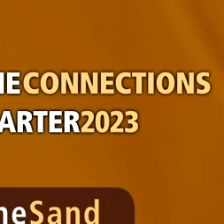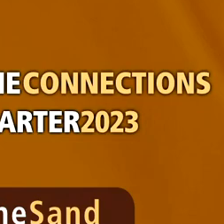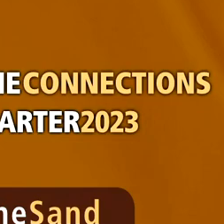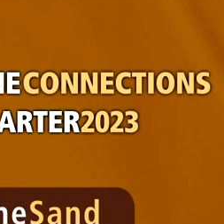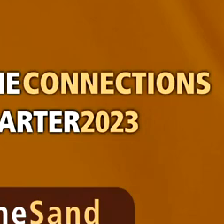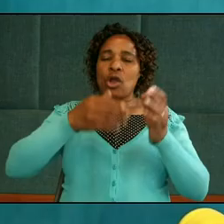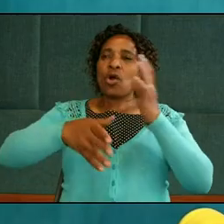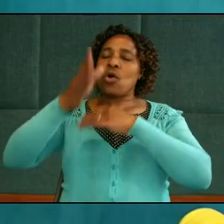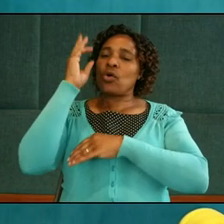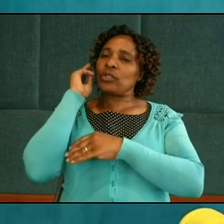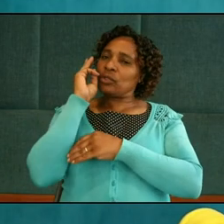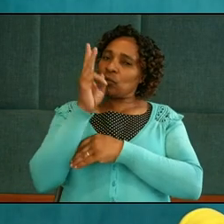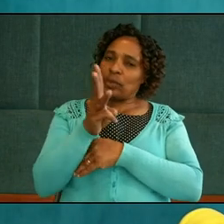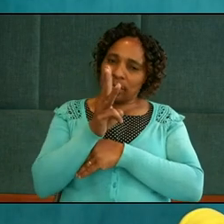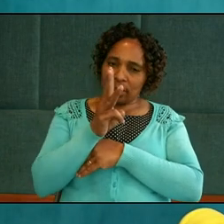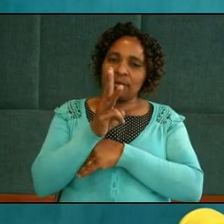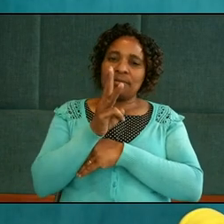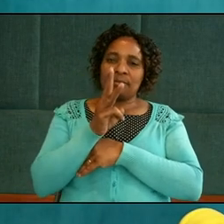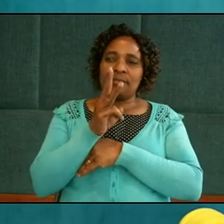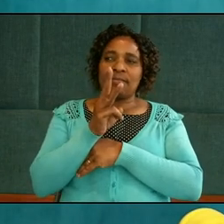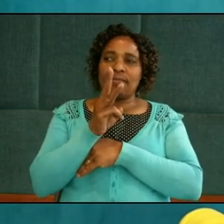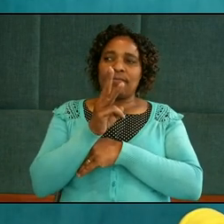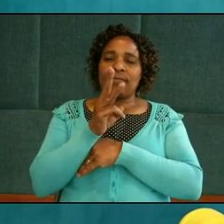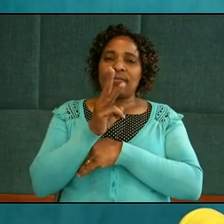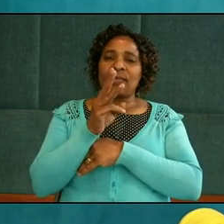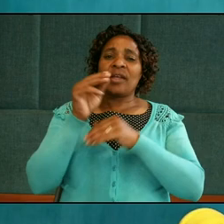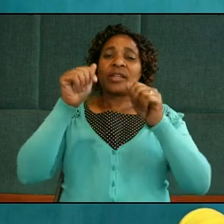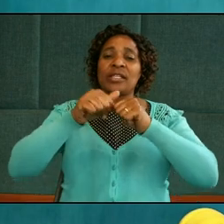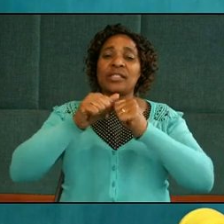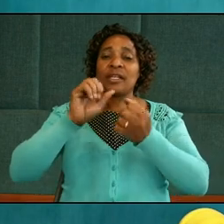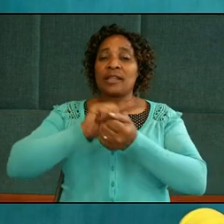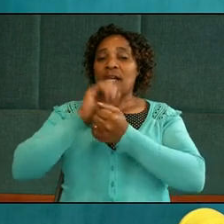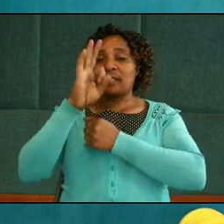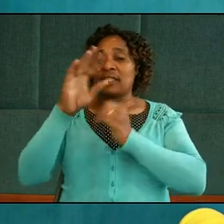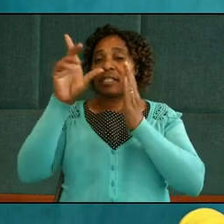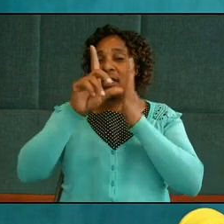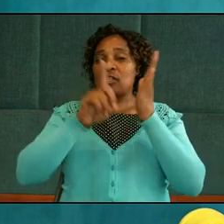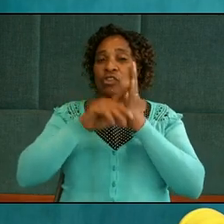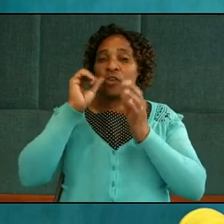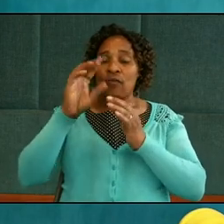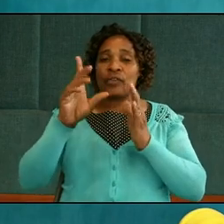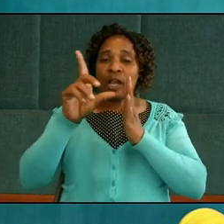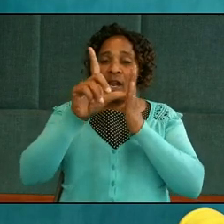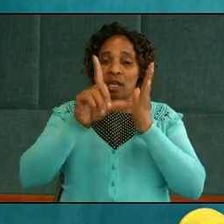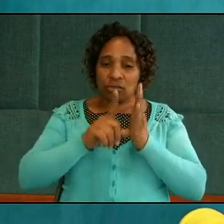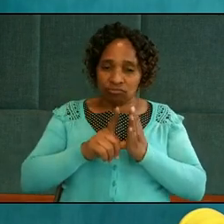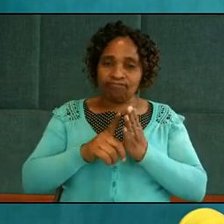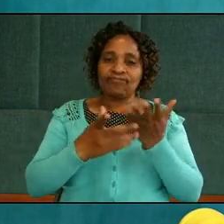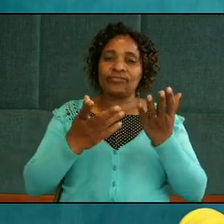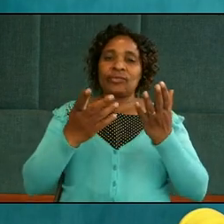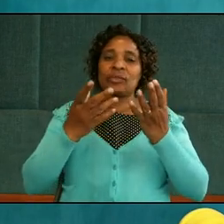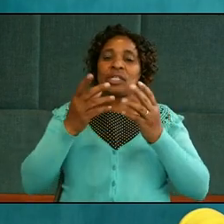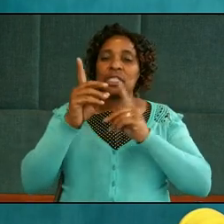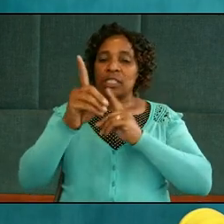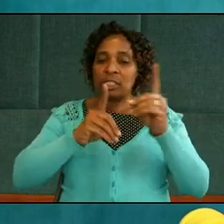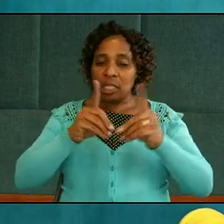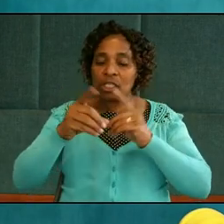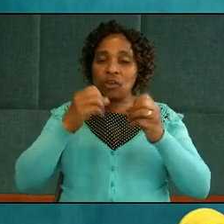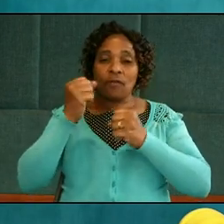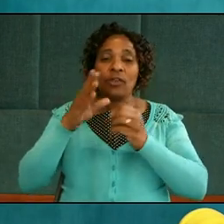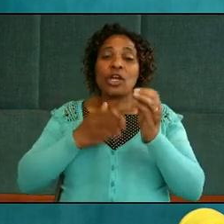Will. Knowing God's Will. This is the 13th lesson of the lesson discussion for the Cornerstone